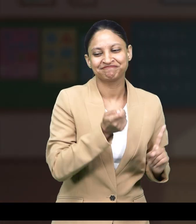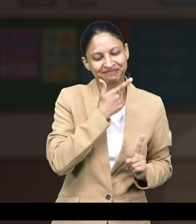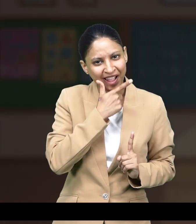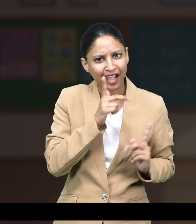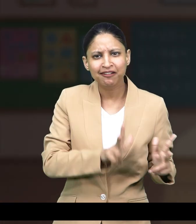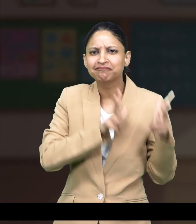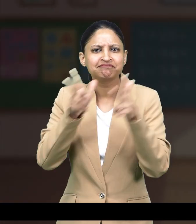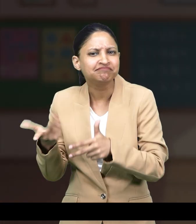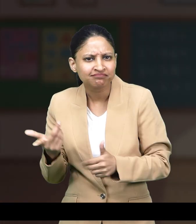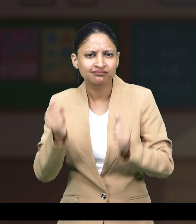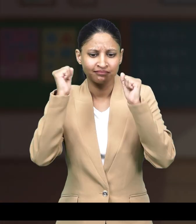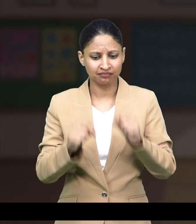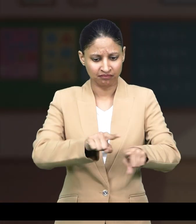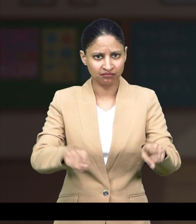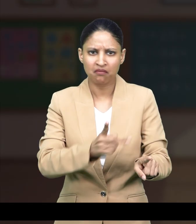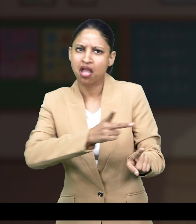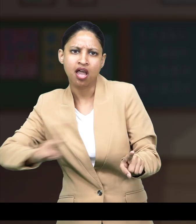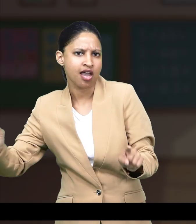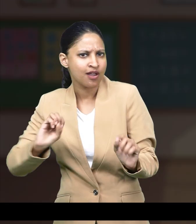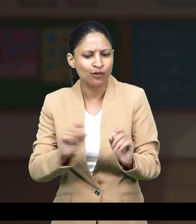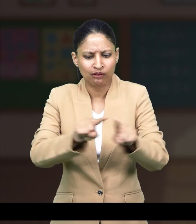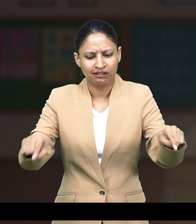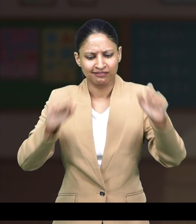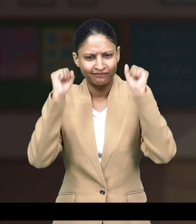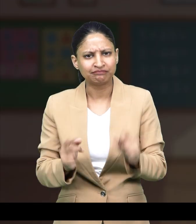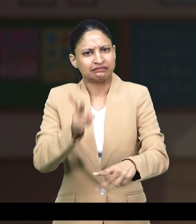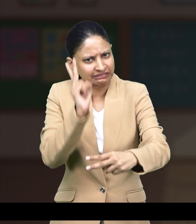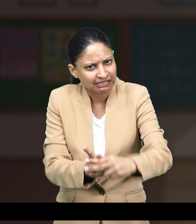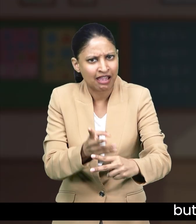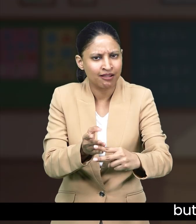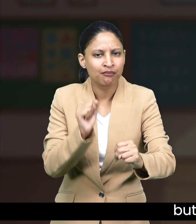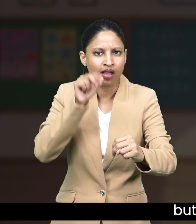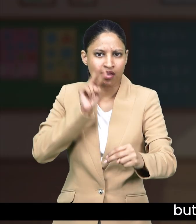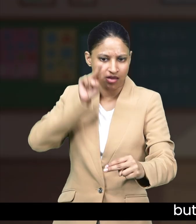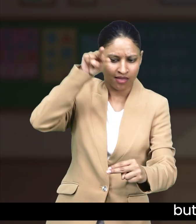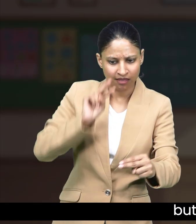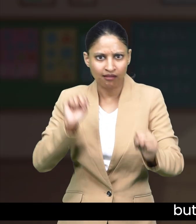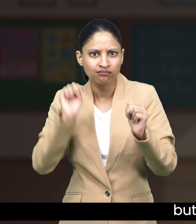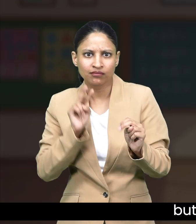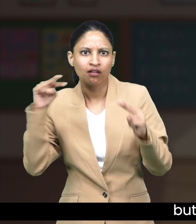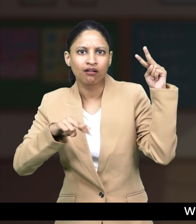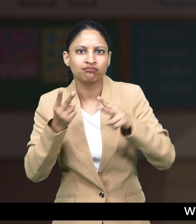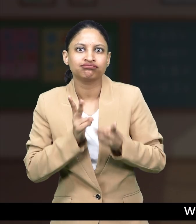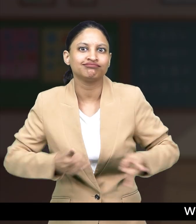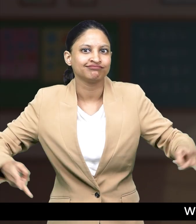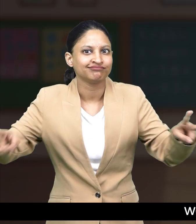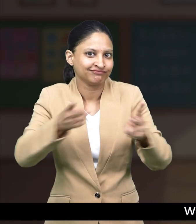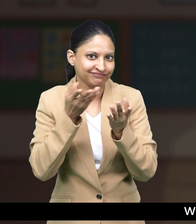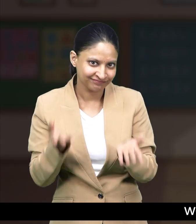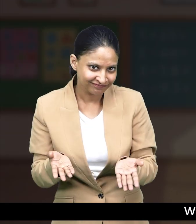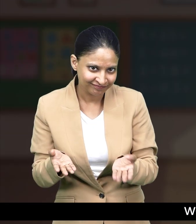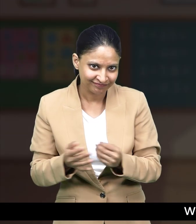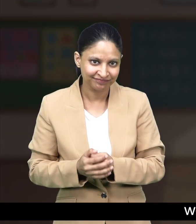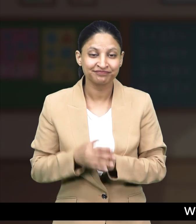Mina smiled and said, "It's the same chair, but it looks different each time we look from